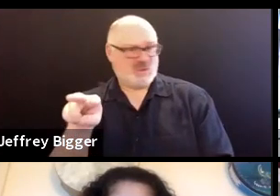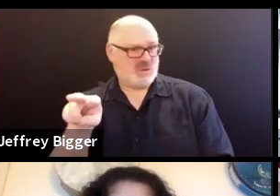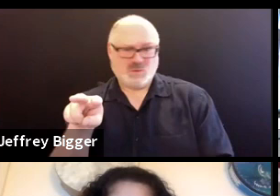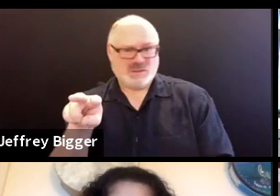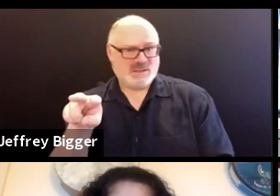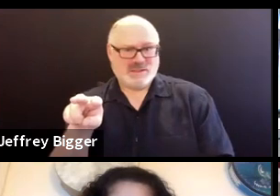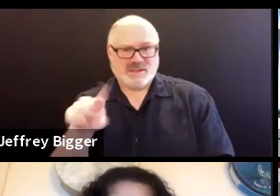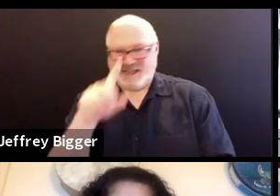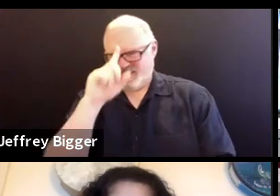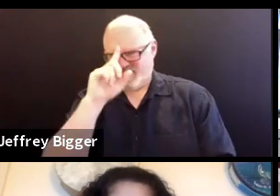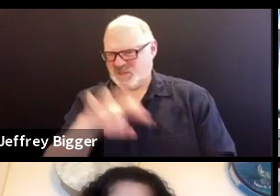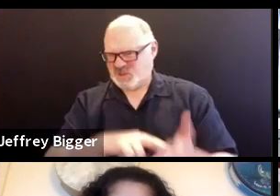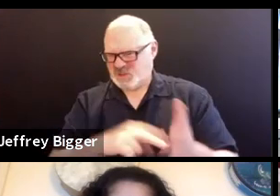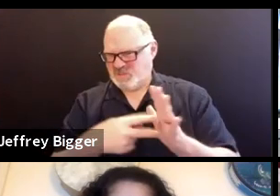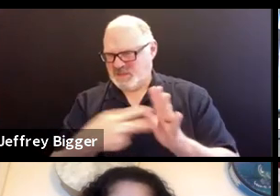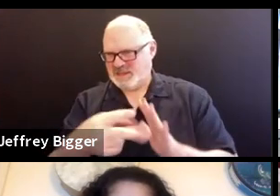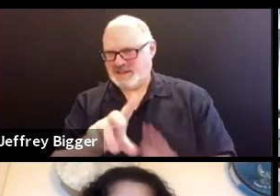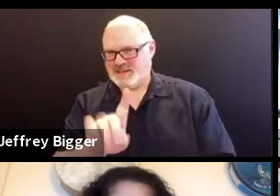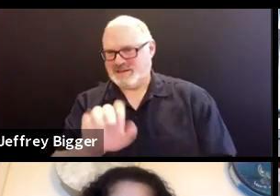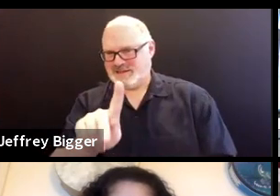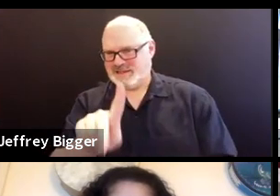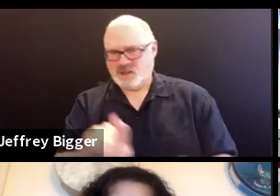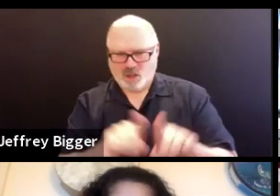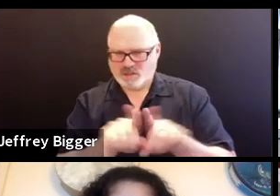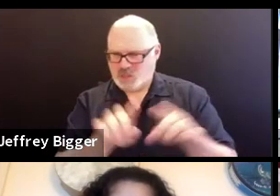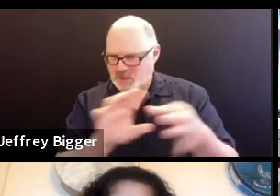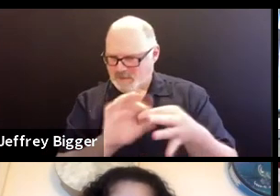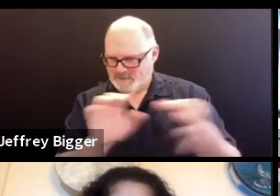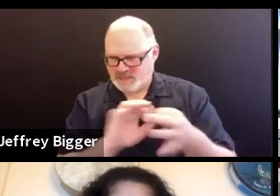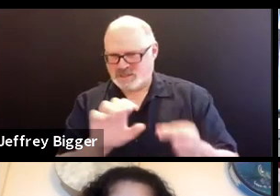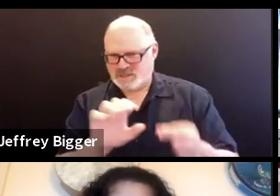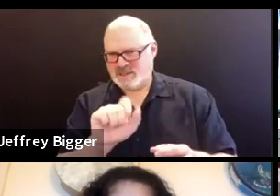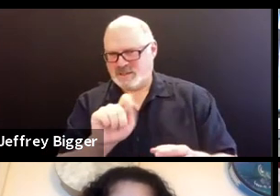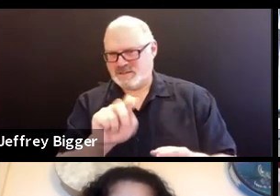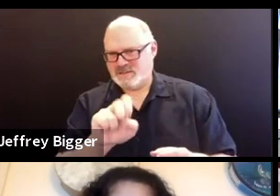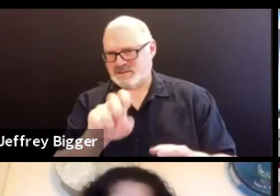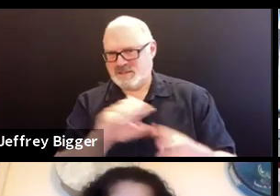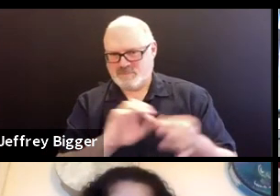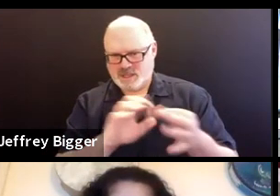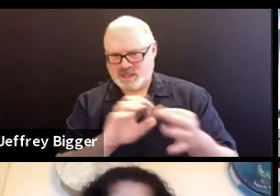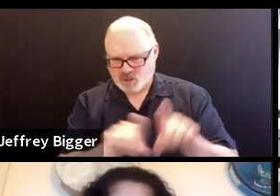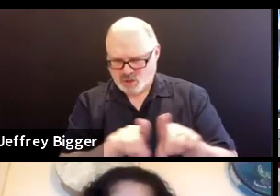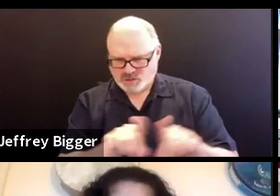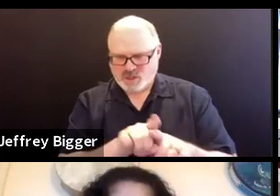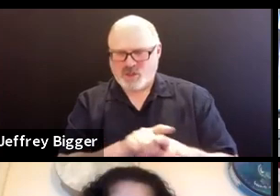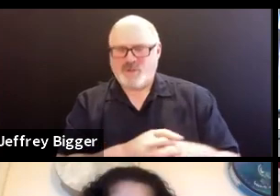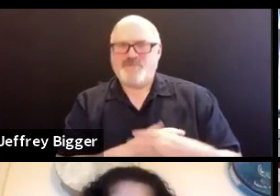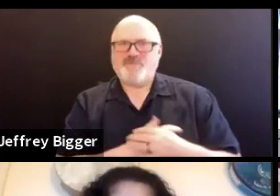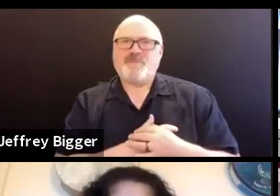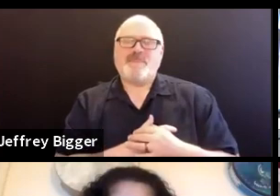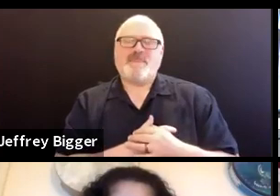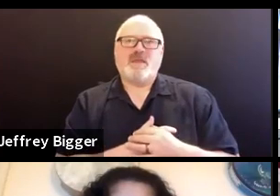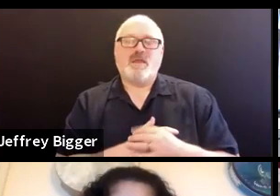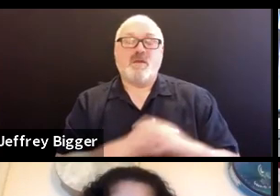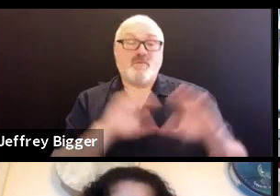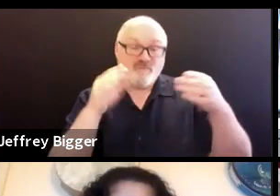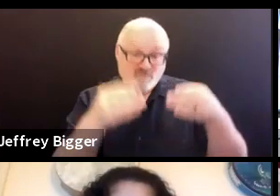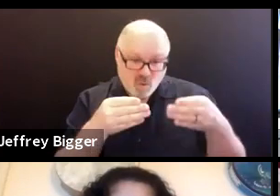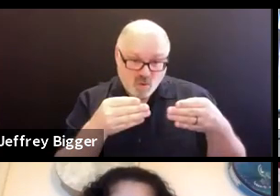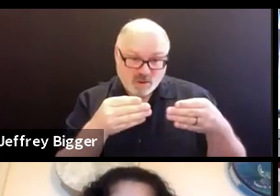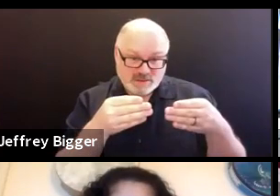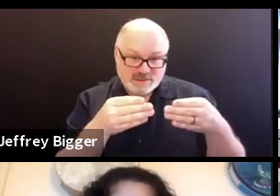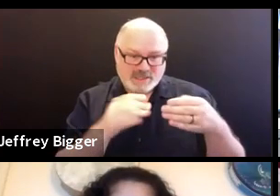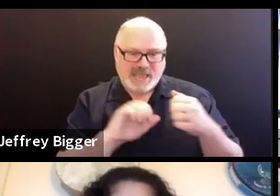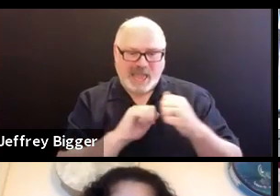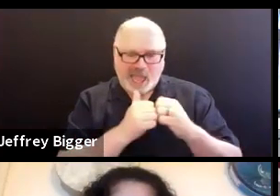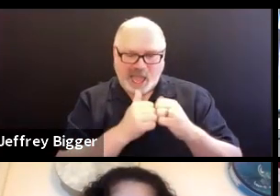you're referring to, and that Dick certainly articulated and Steve mentioned as well. So we're focusing on ways